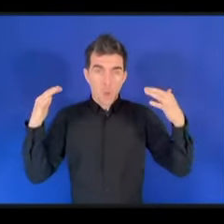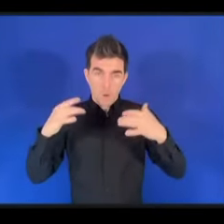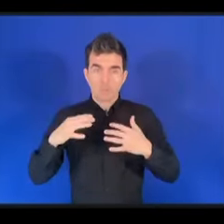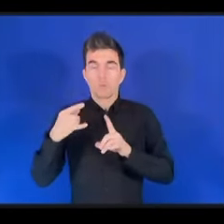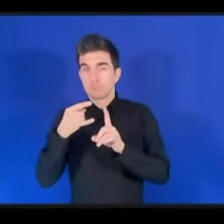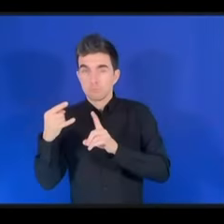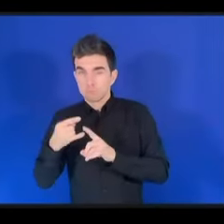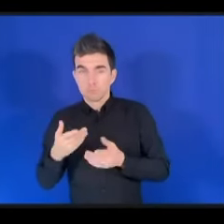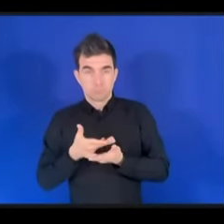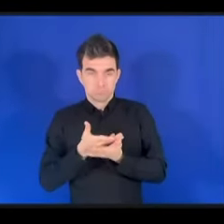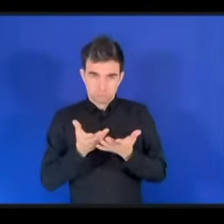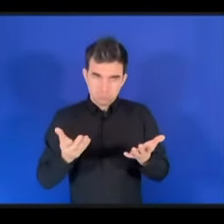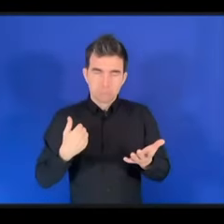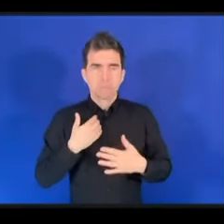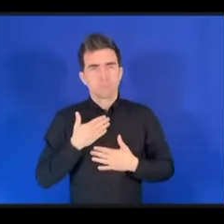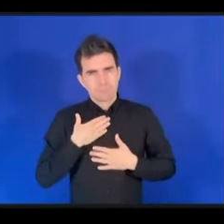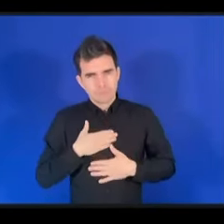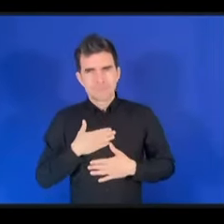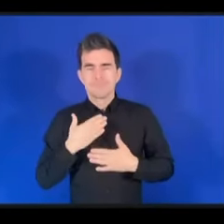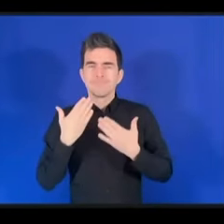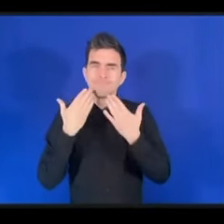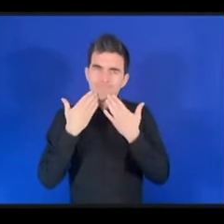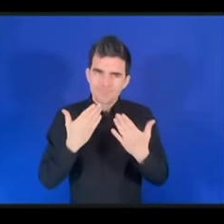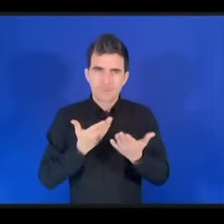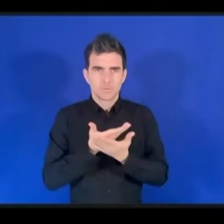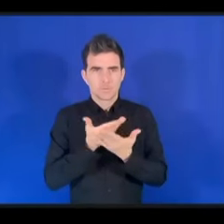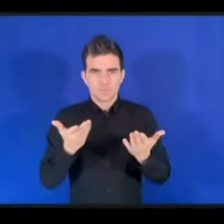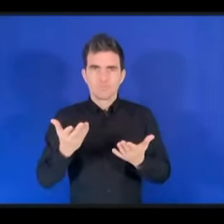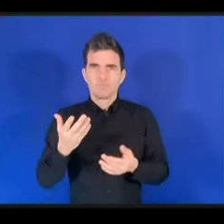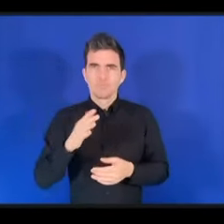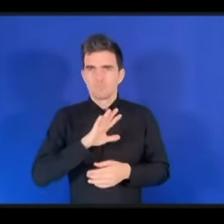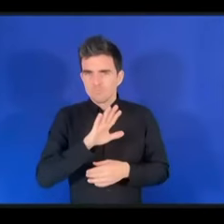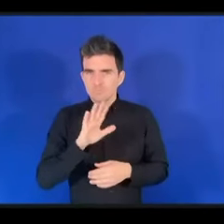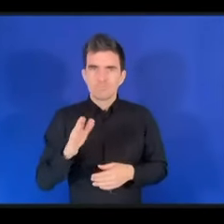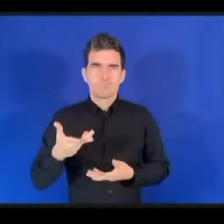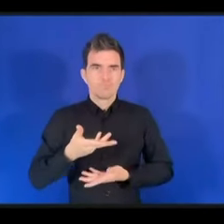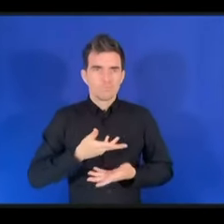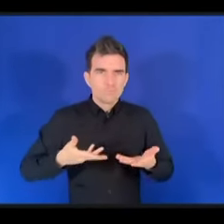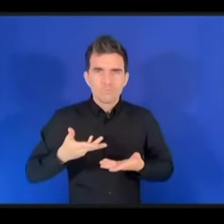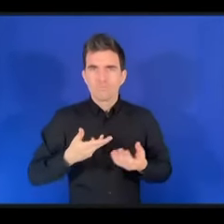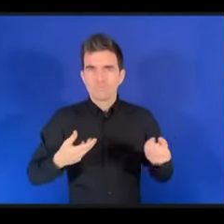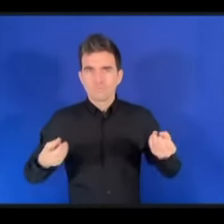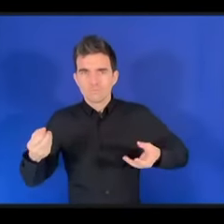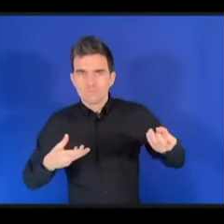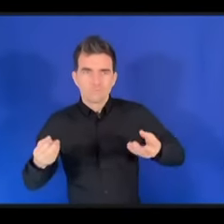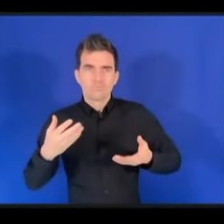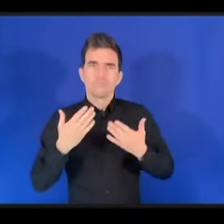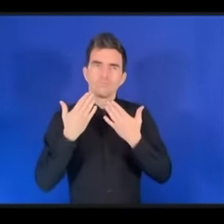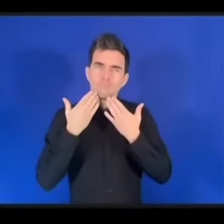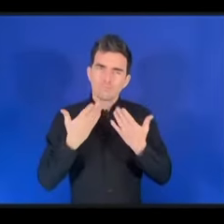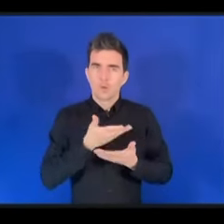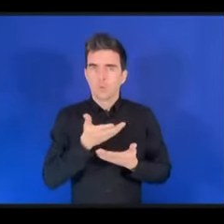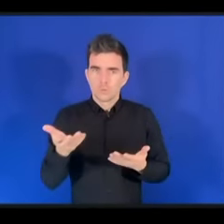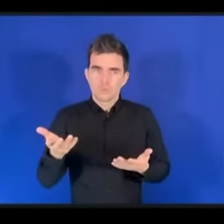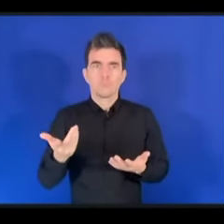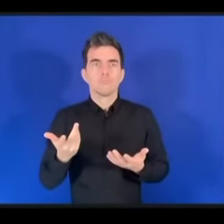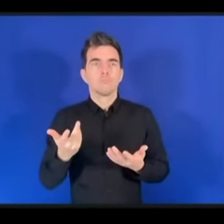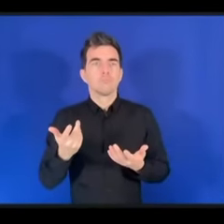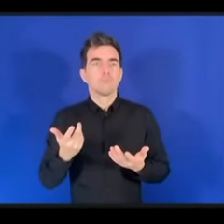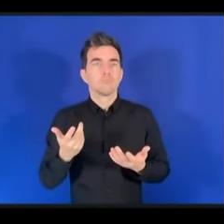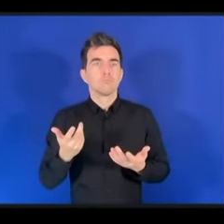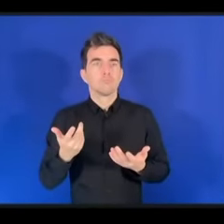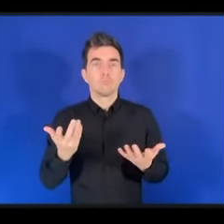for sending information from Kyoto to the world. I would like to also extend my